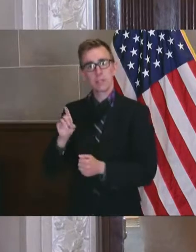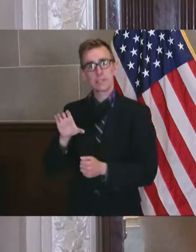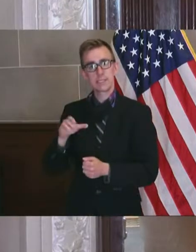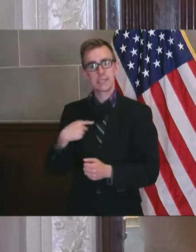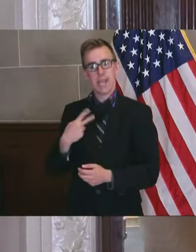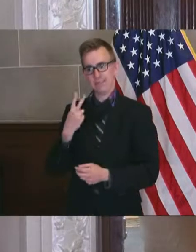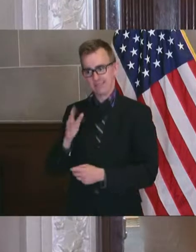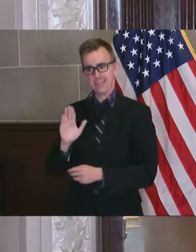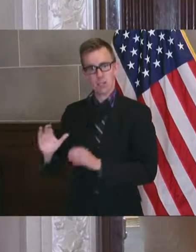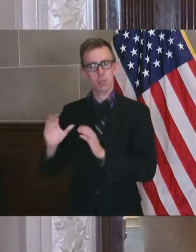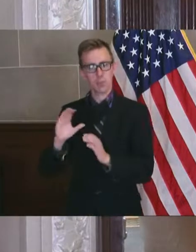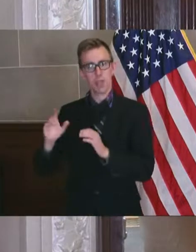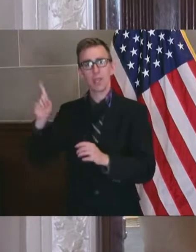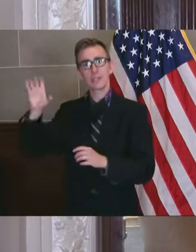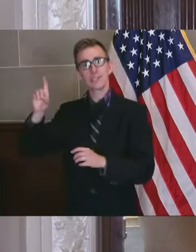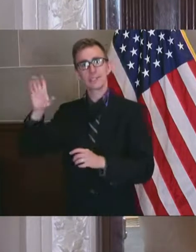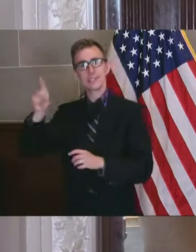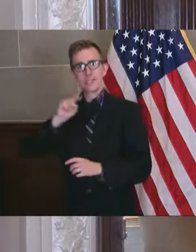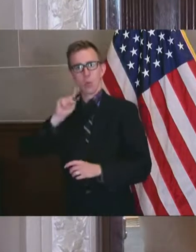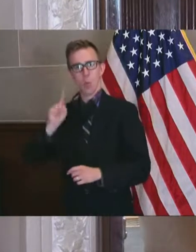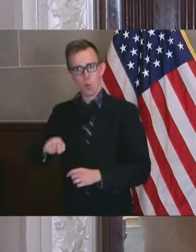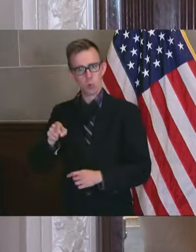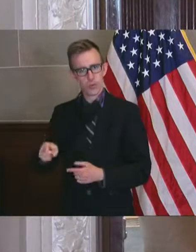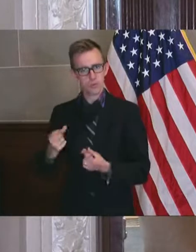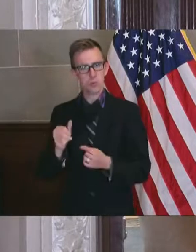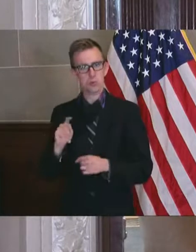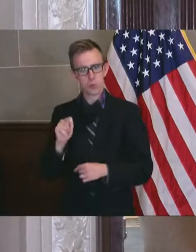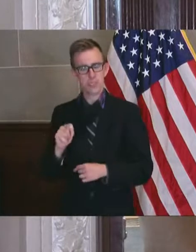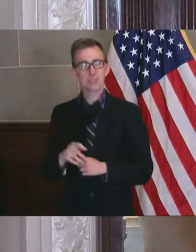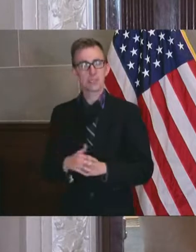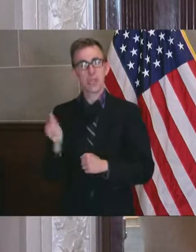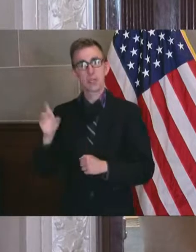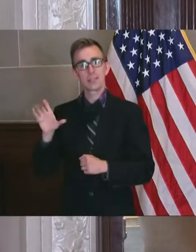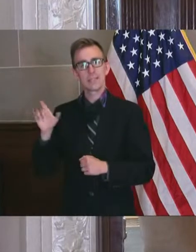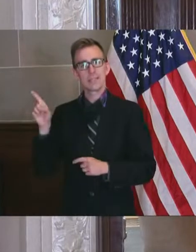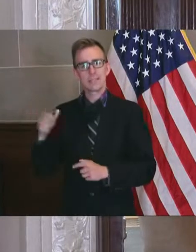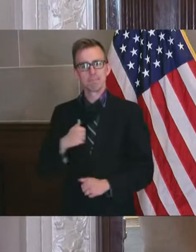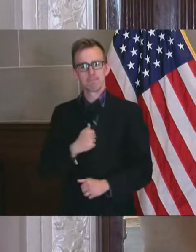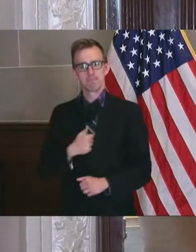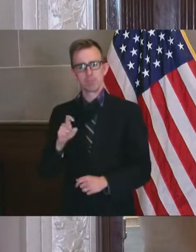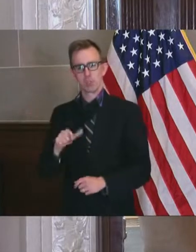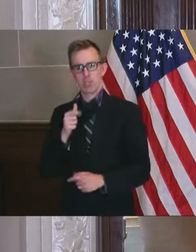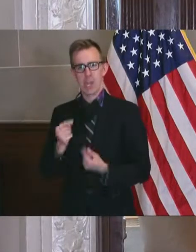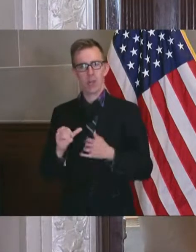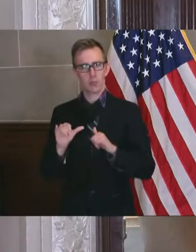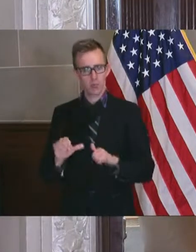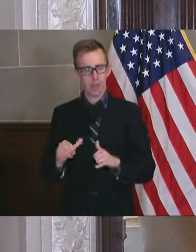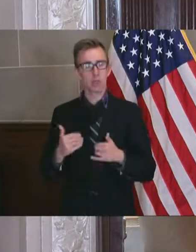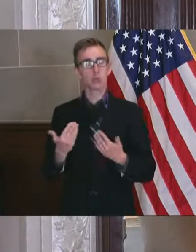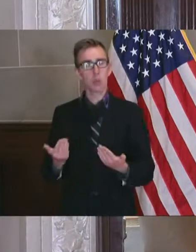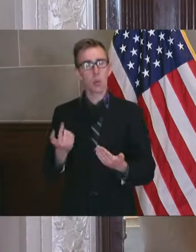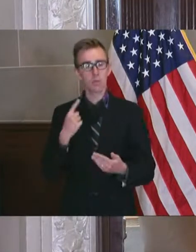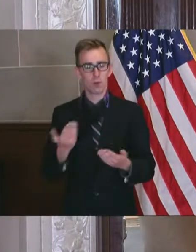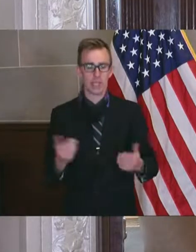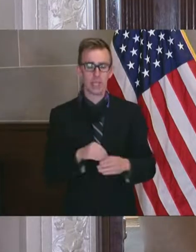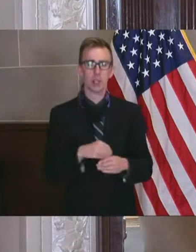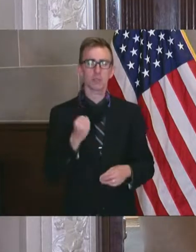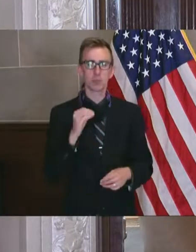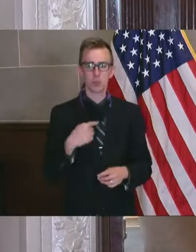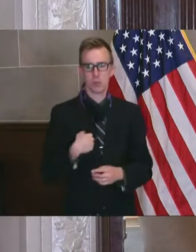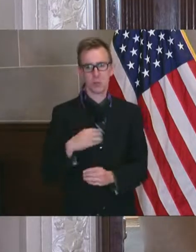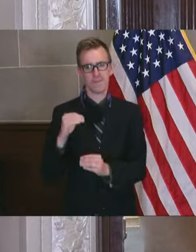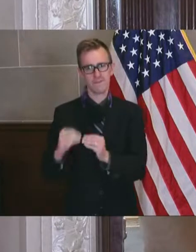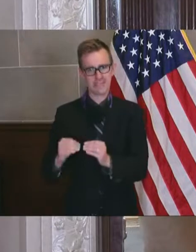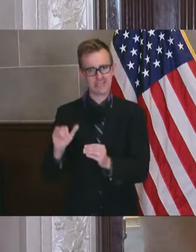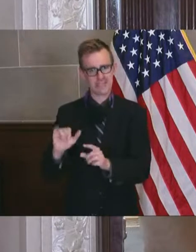communication. They were told to do that. The CDC has now said they shouldn't have done that. And so for here in Missouri, we've corrected it.